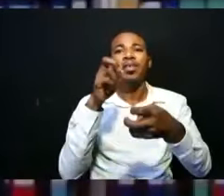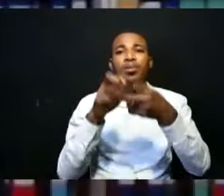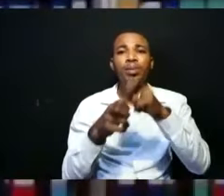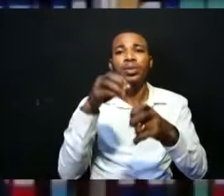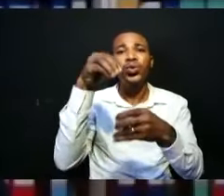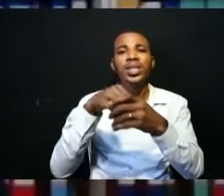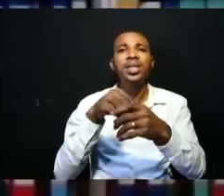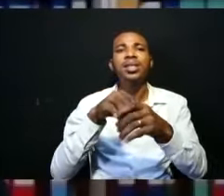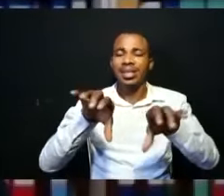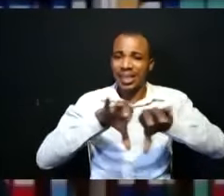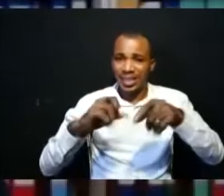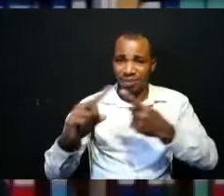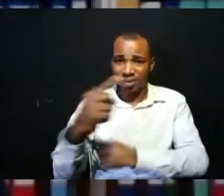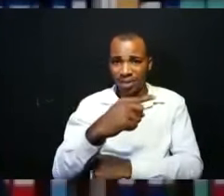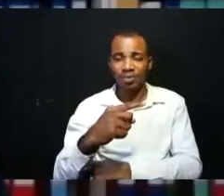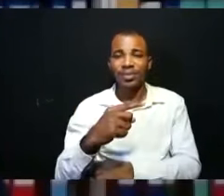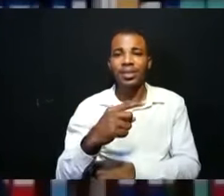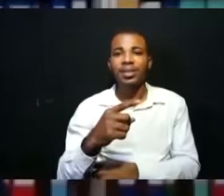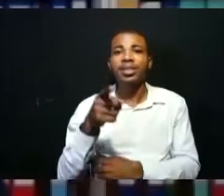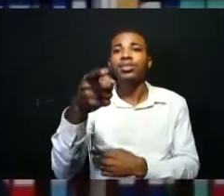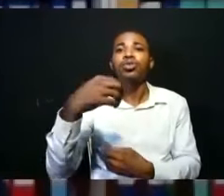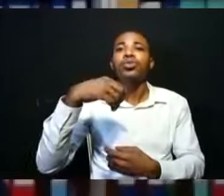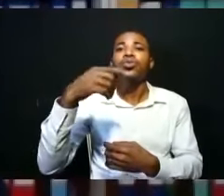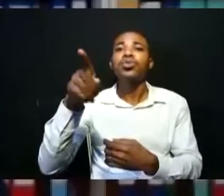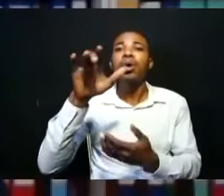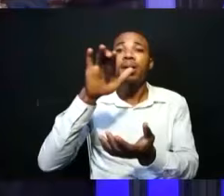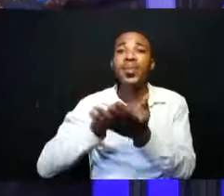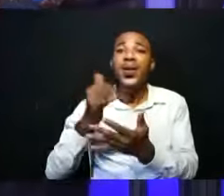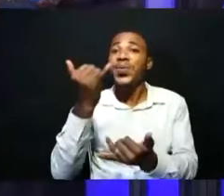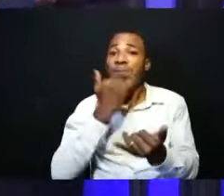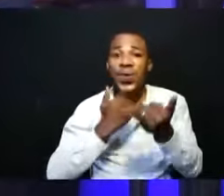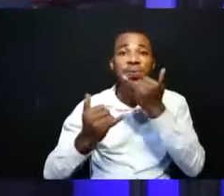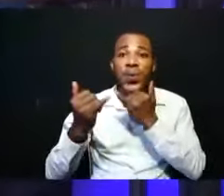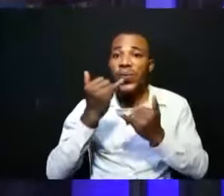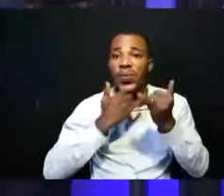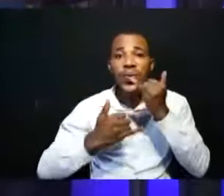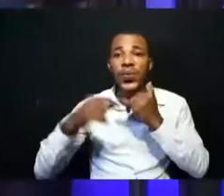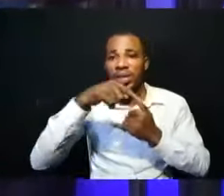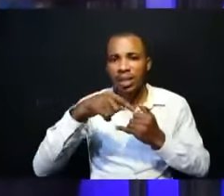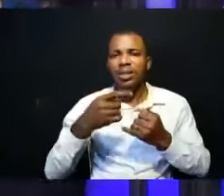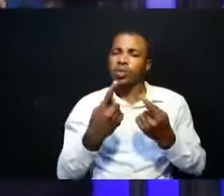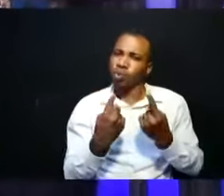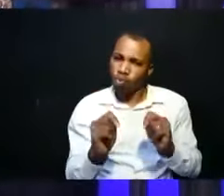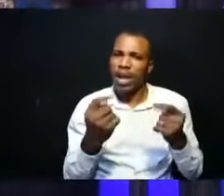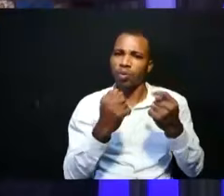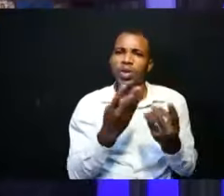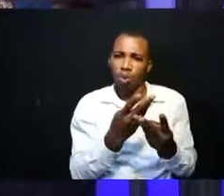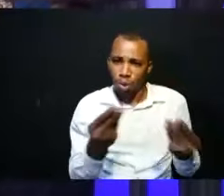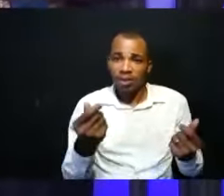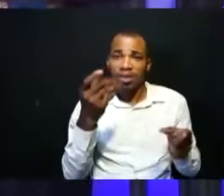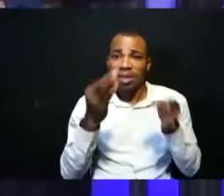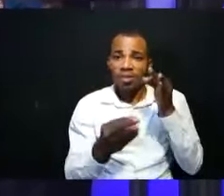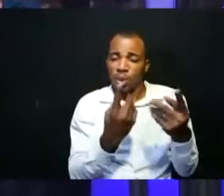it. See, the answer is not checking out of the marriage. If you do something about it, God will partner with you and you have success in